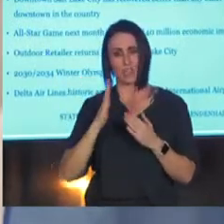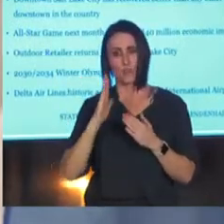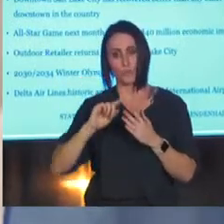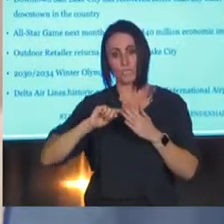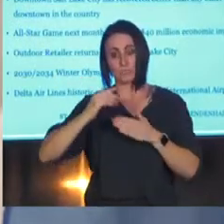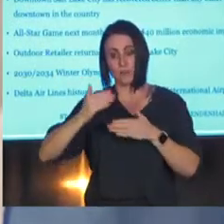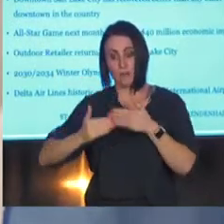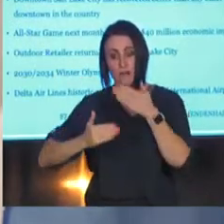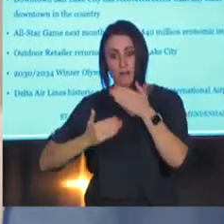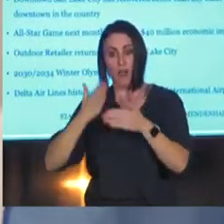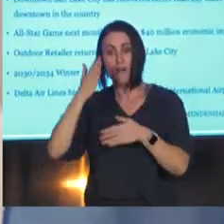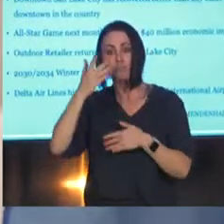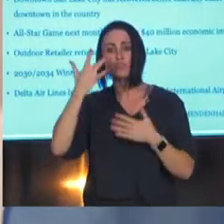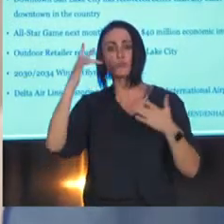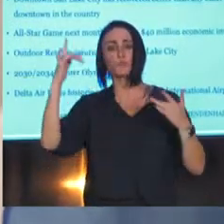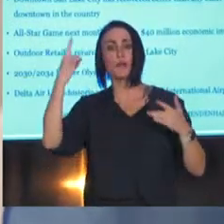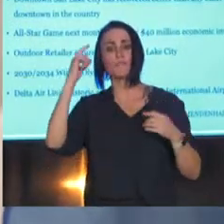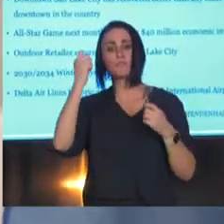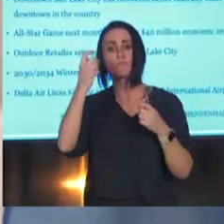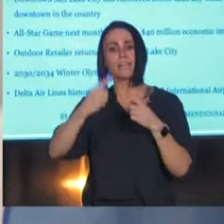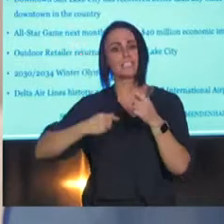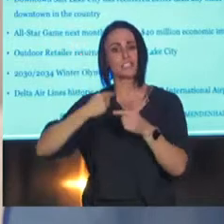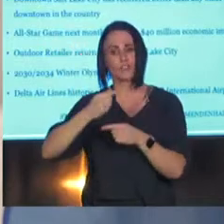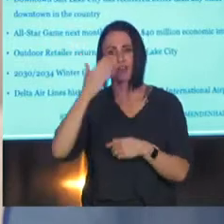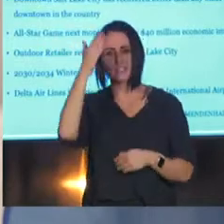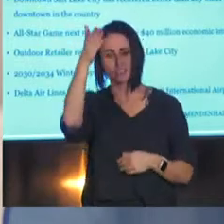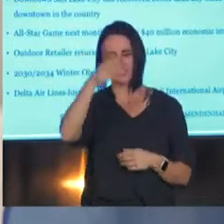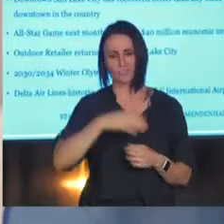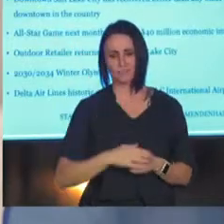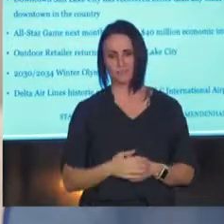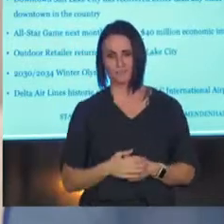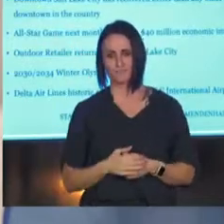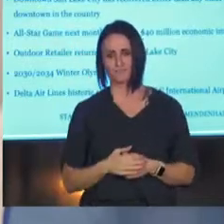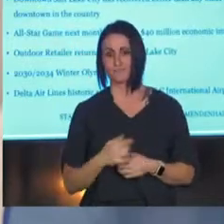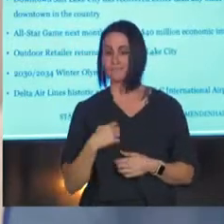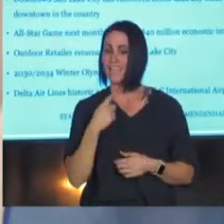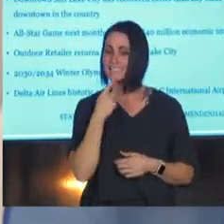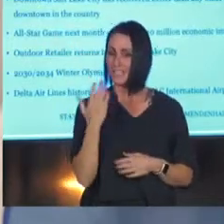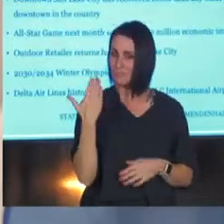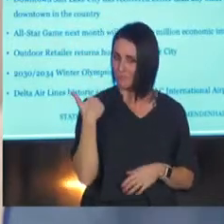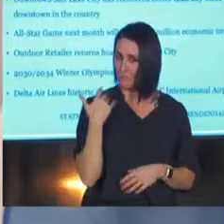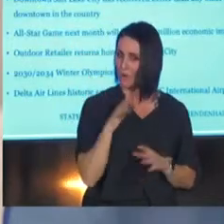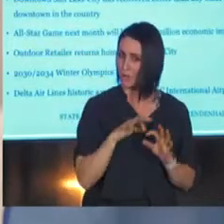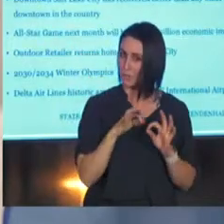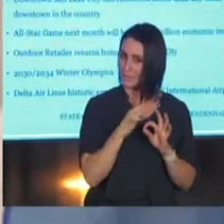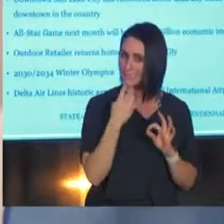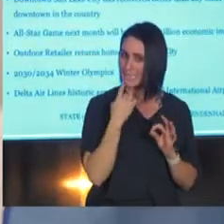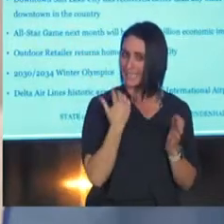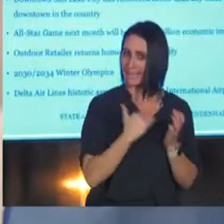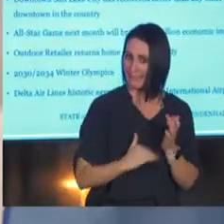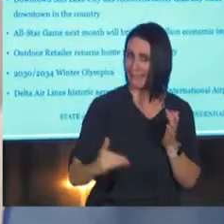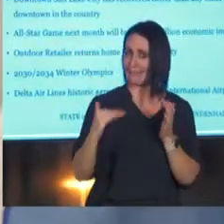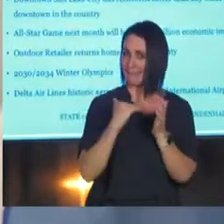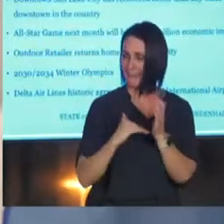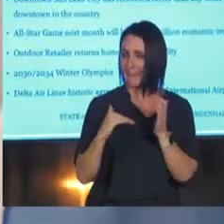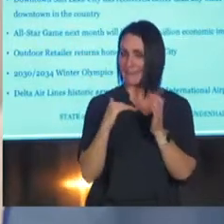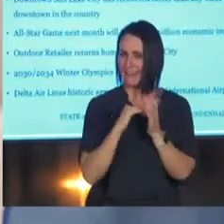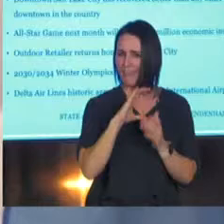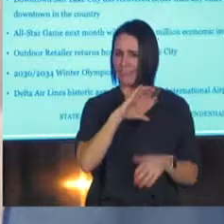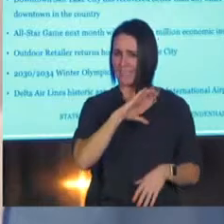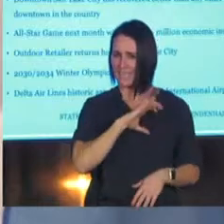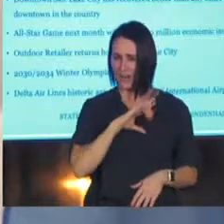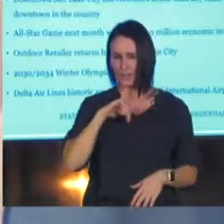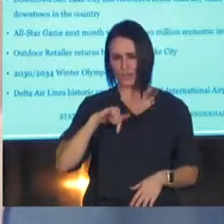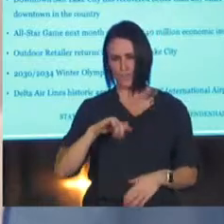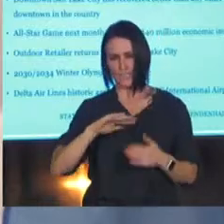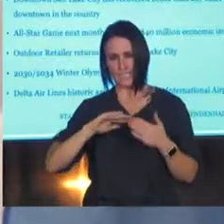motion a future that is bright for generations to come. I've said it before, and it's worth stating again and again. The character of